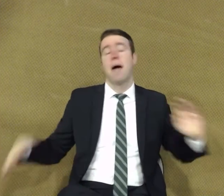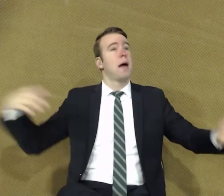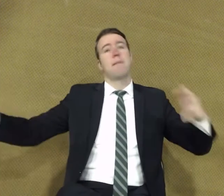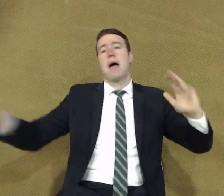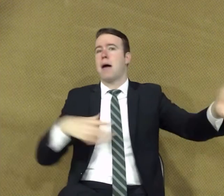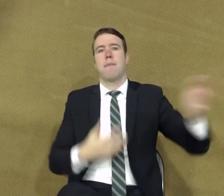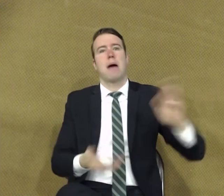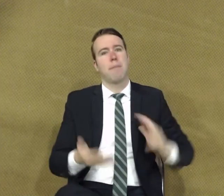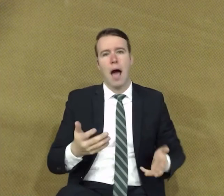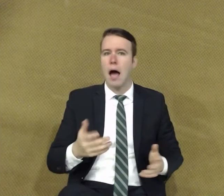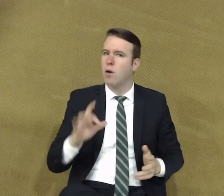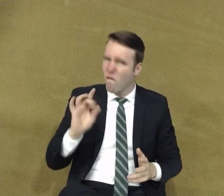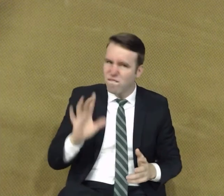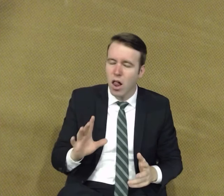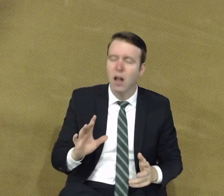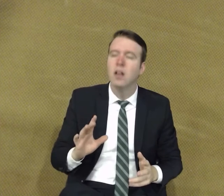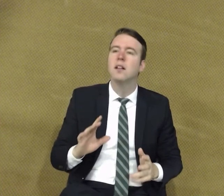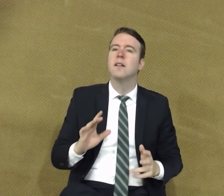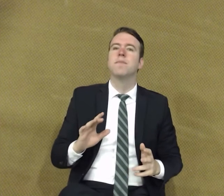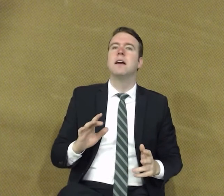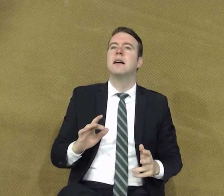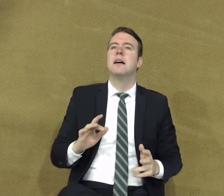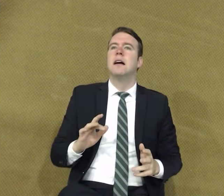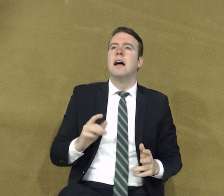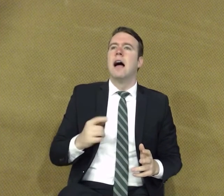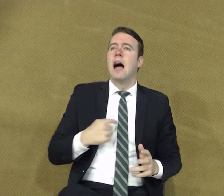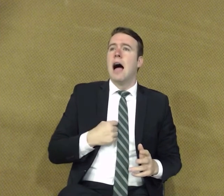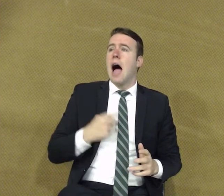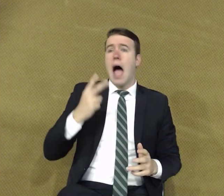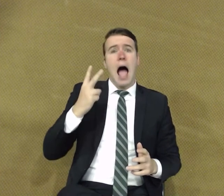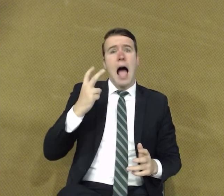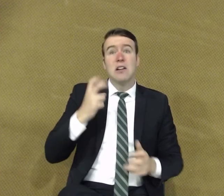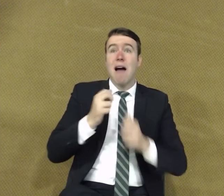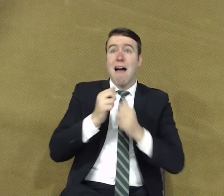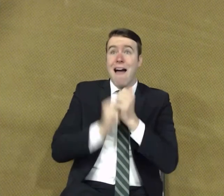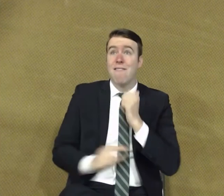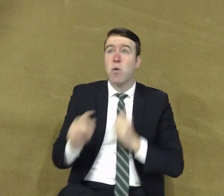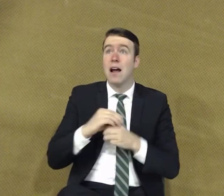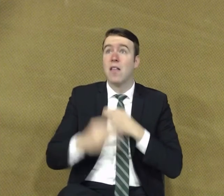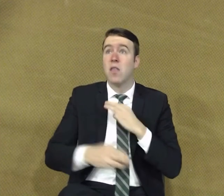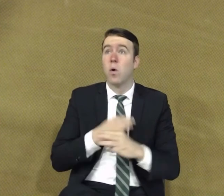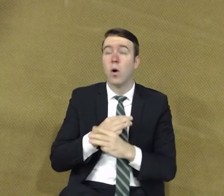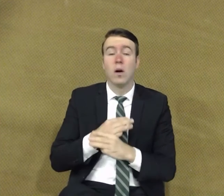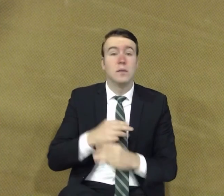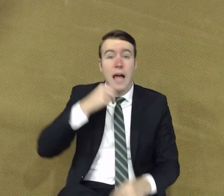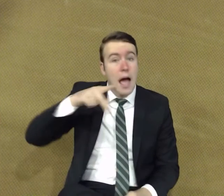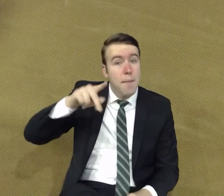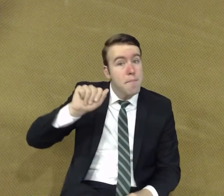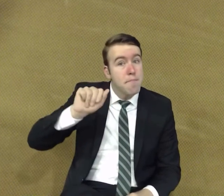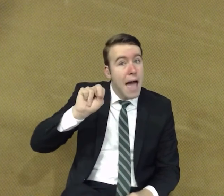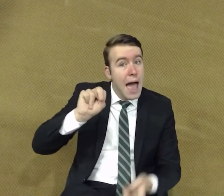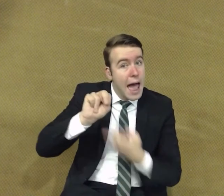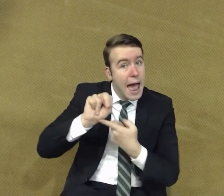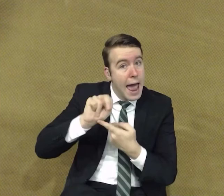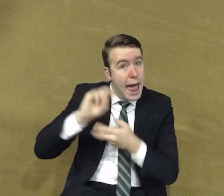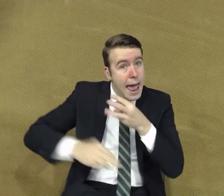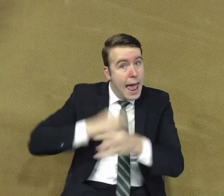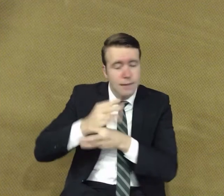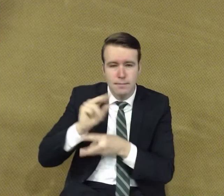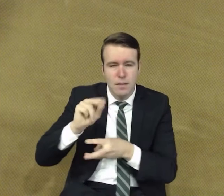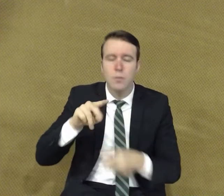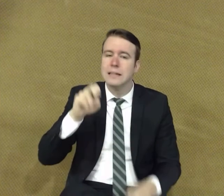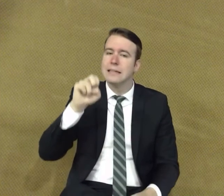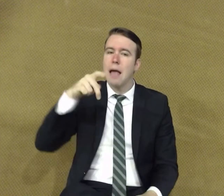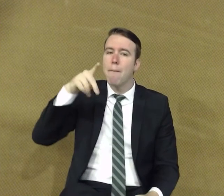land. And it was, I don't know, I doubt if it was everywhere in the world. It wasn't a pandemic, but it was an epidemic. And